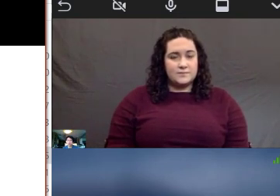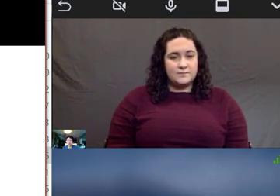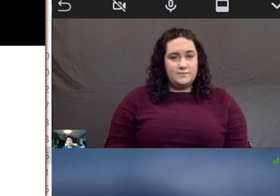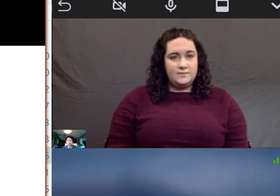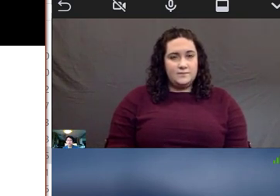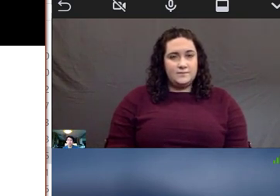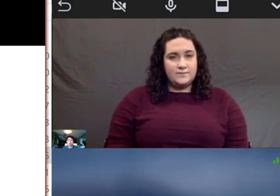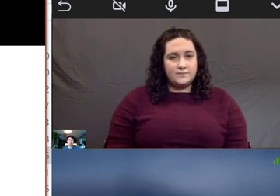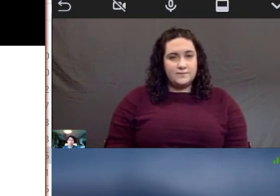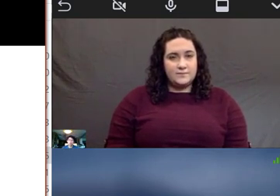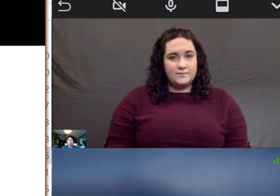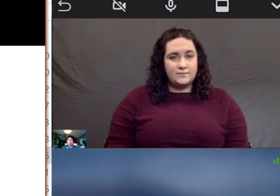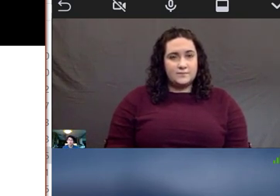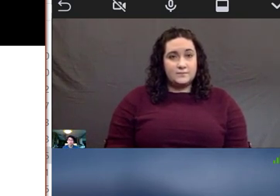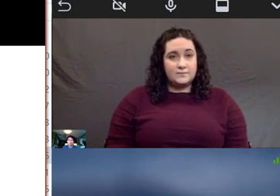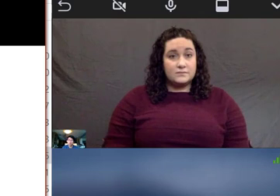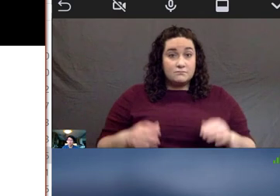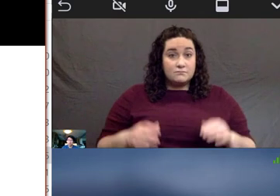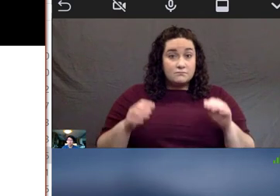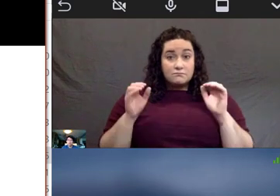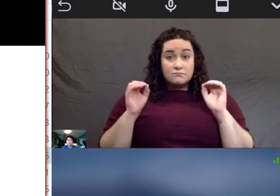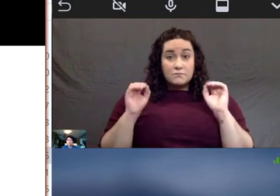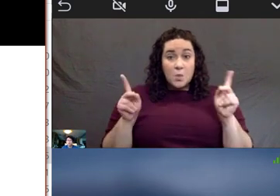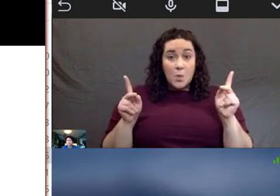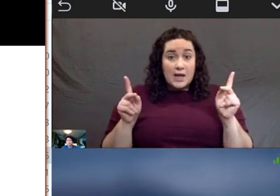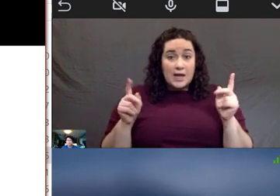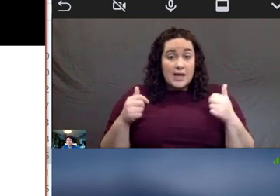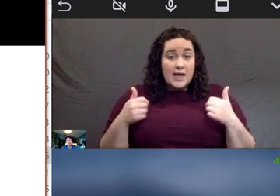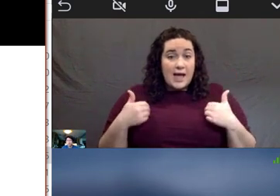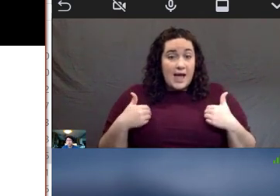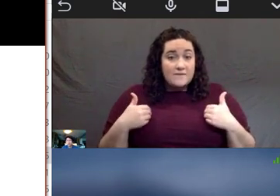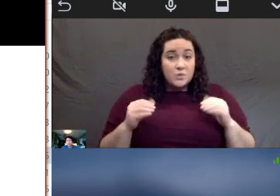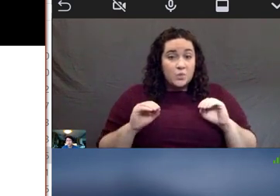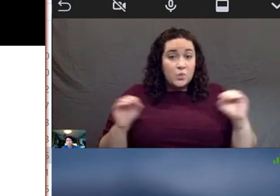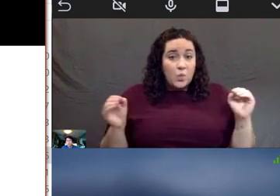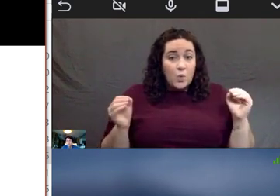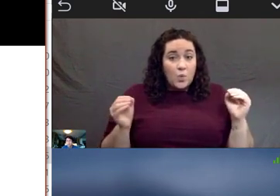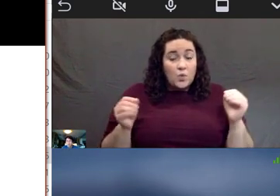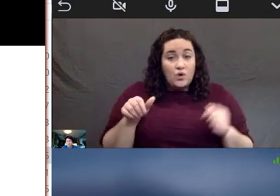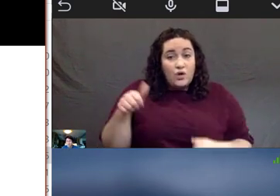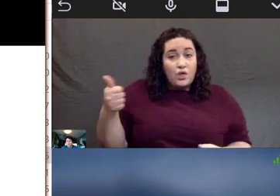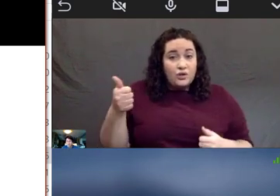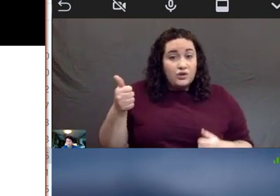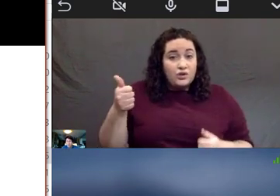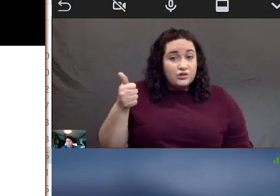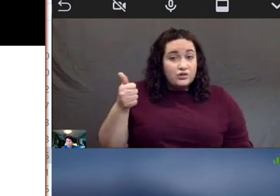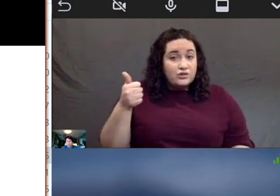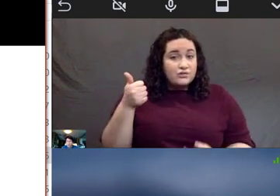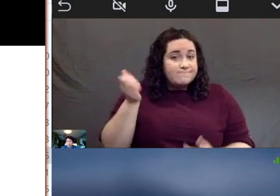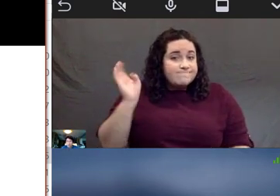All right. Well, I have no further content for you, so I'm going to leave